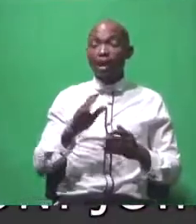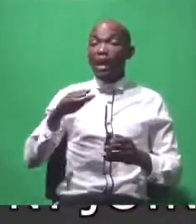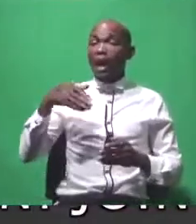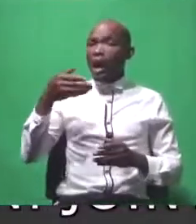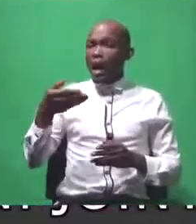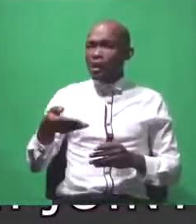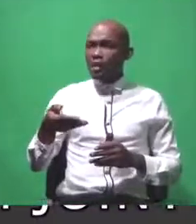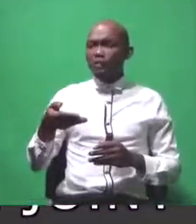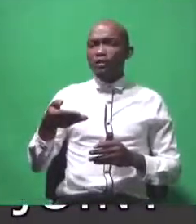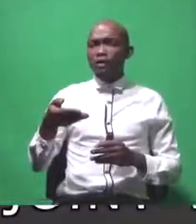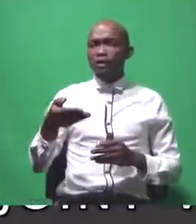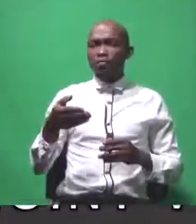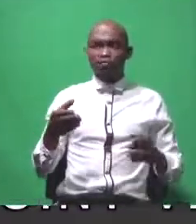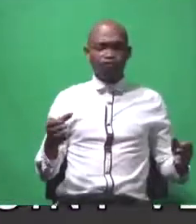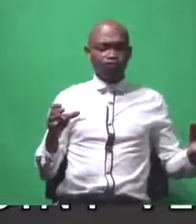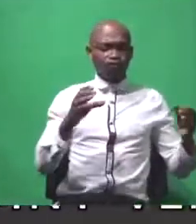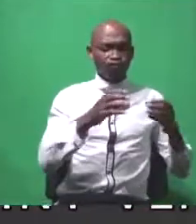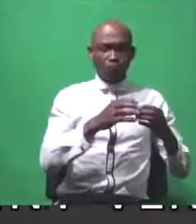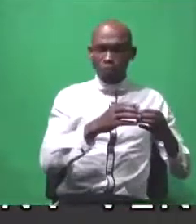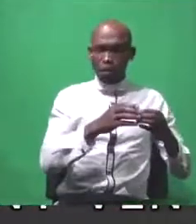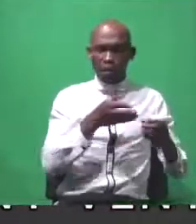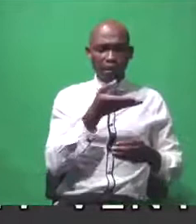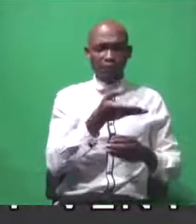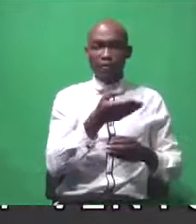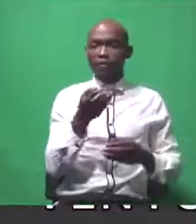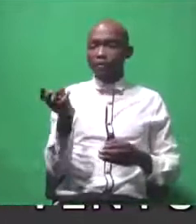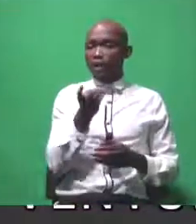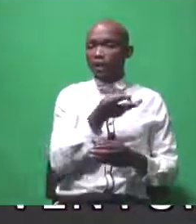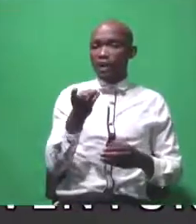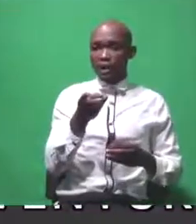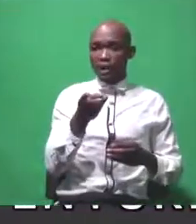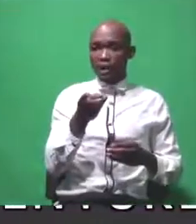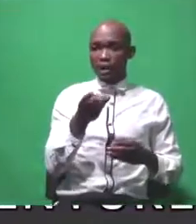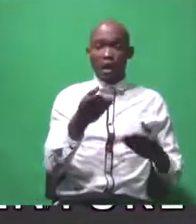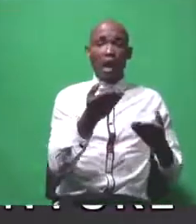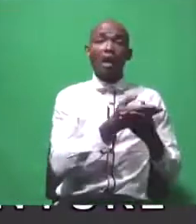After combine the three account,